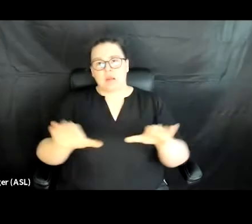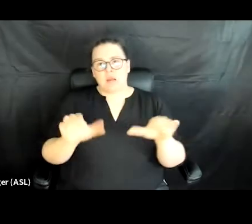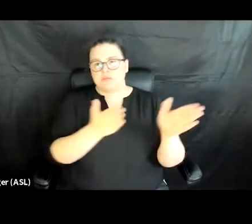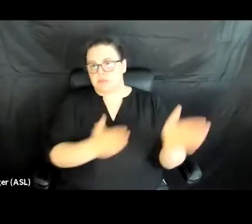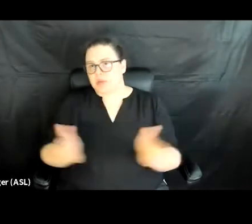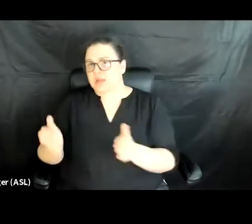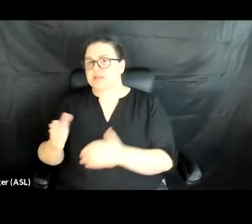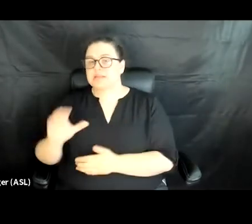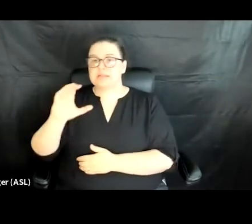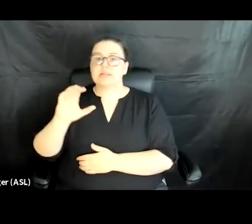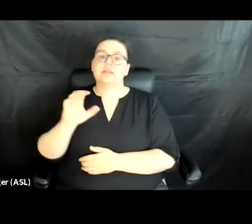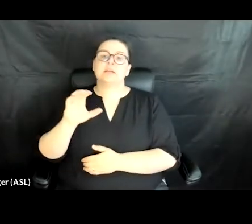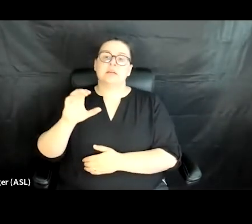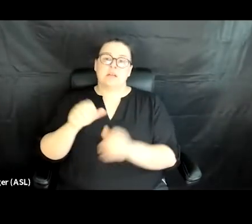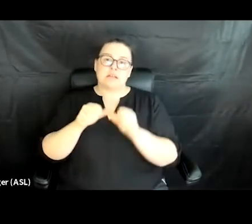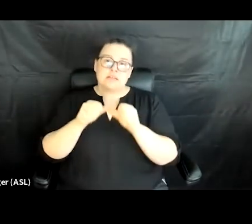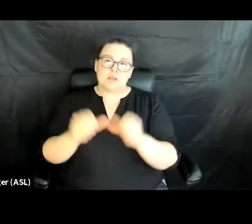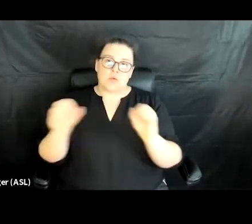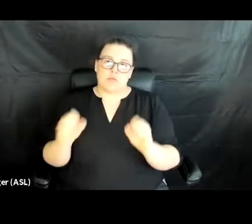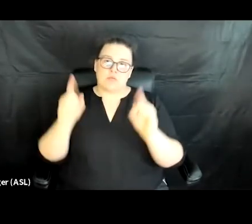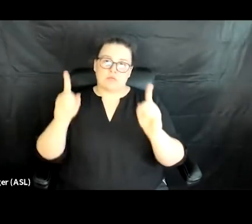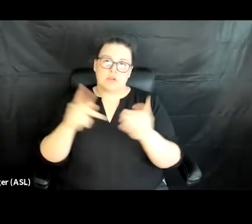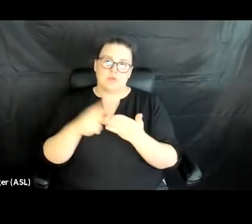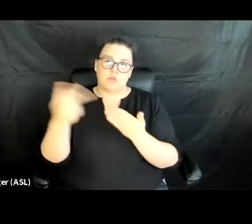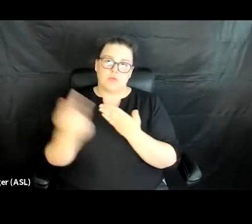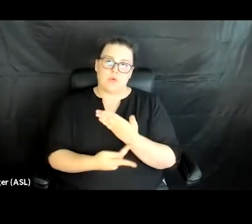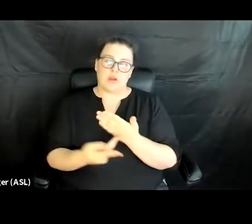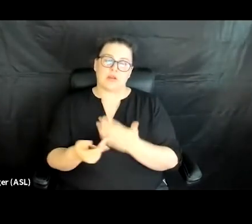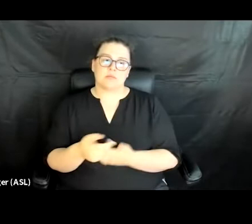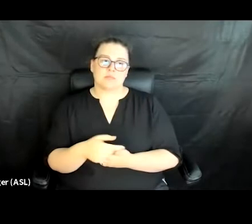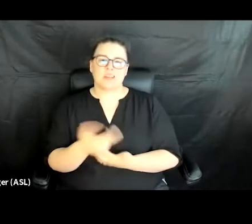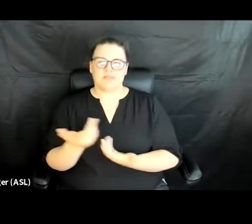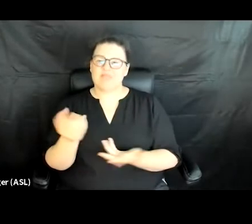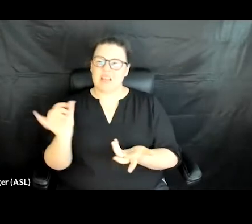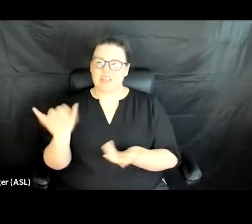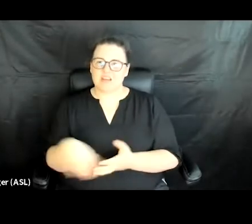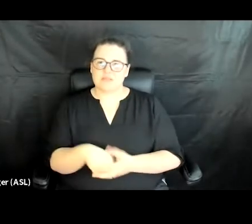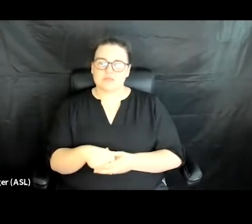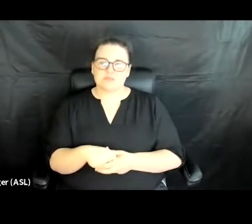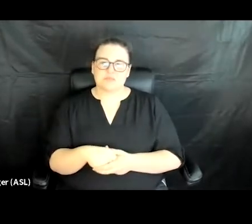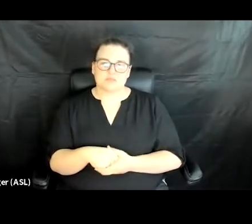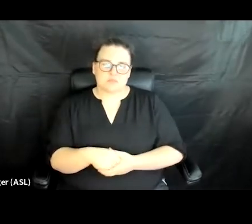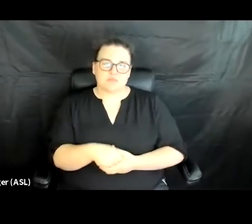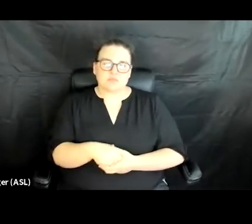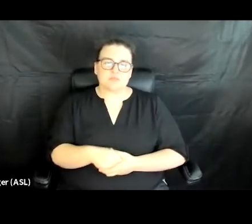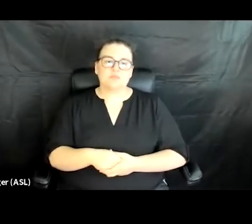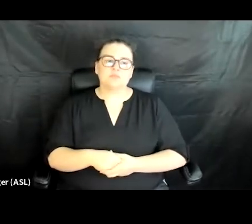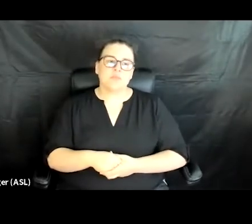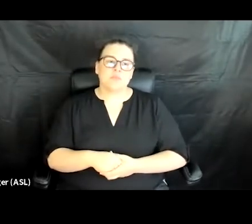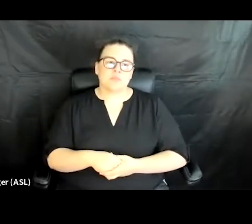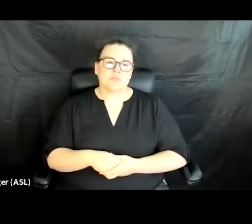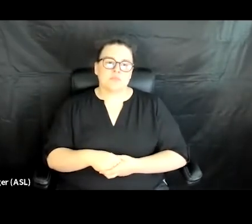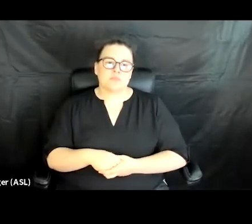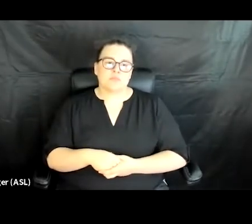continuing education programs, and the like. And so in a kind